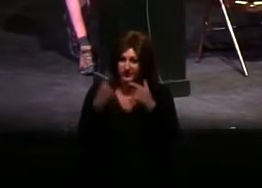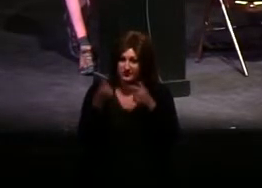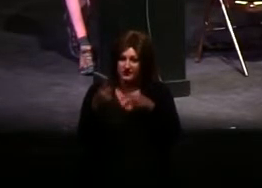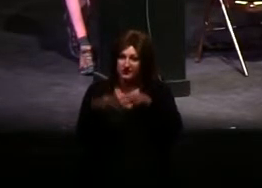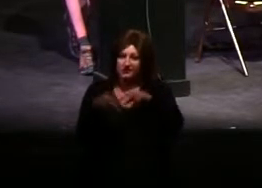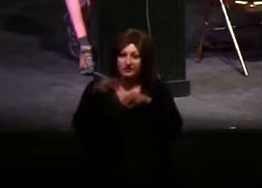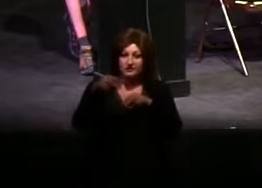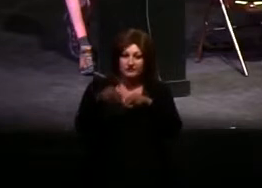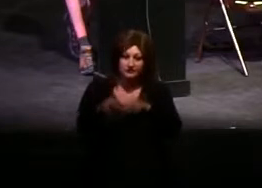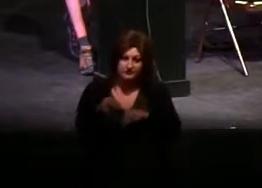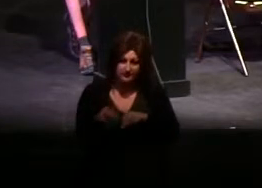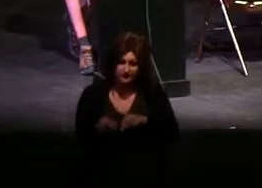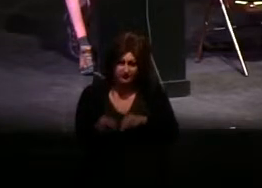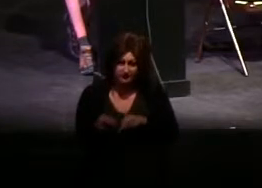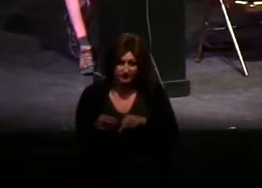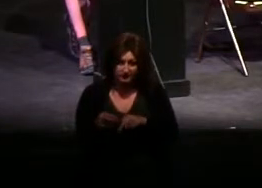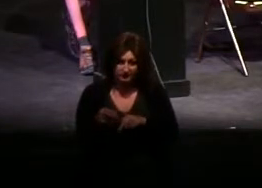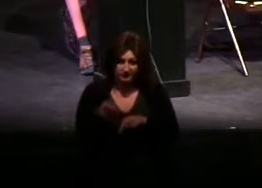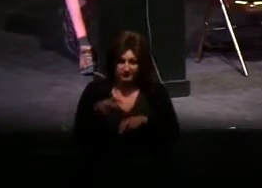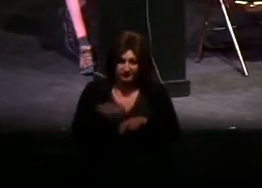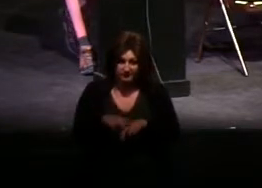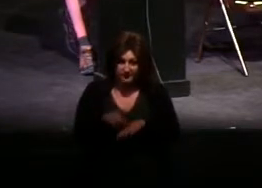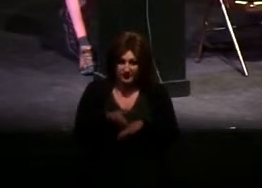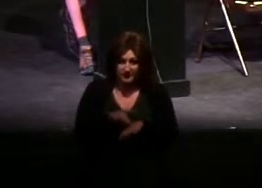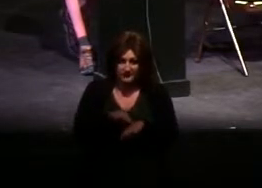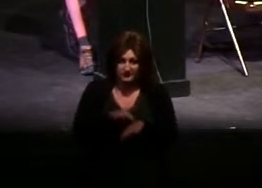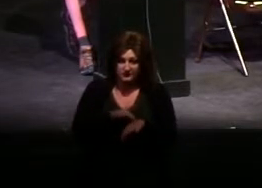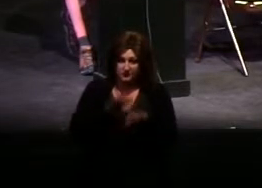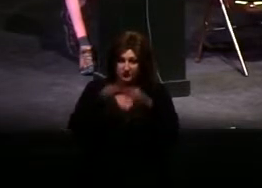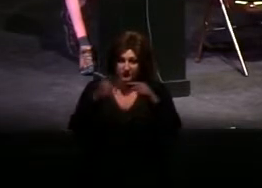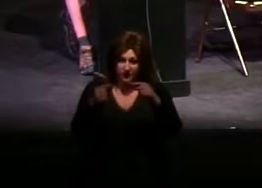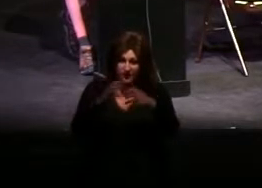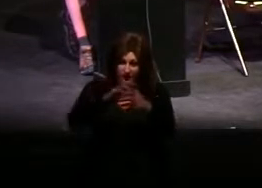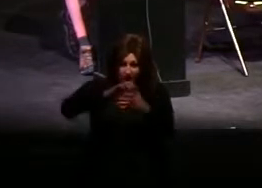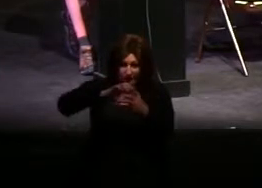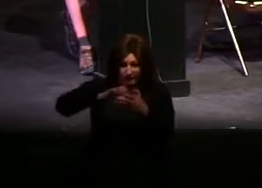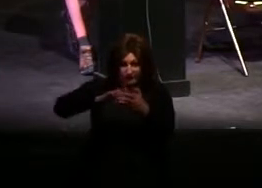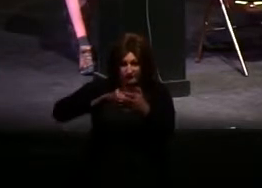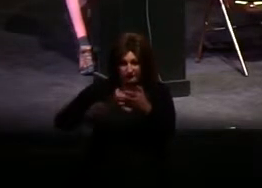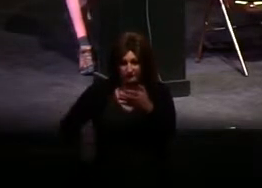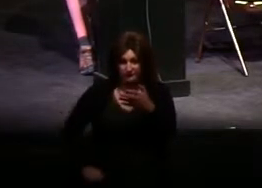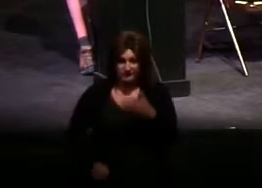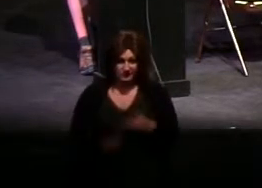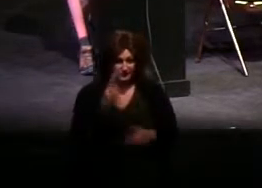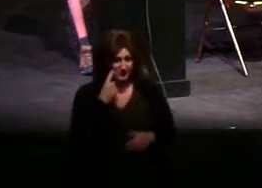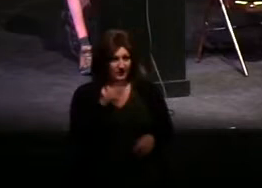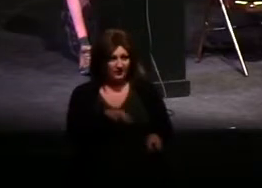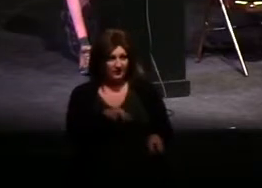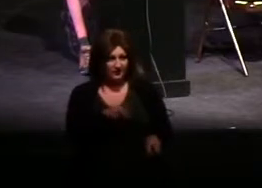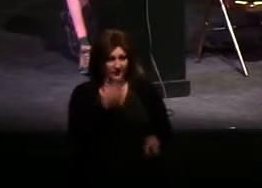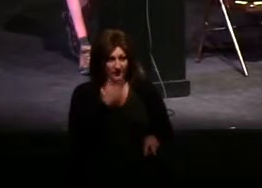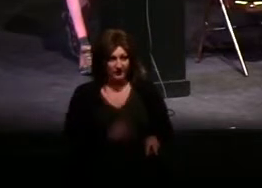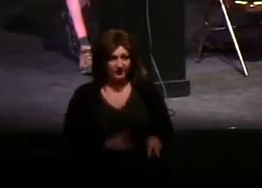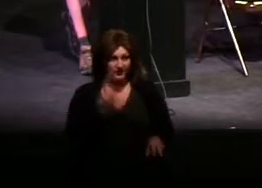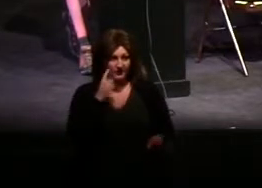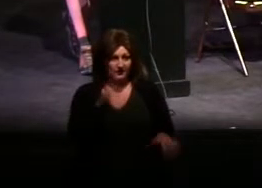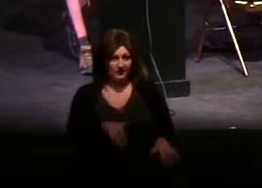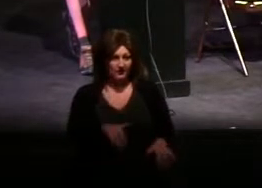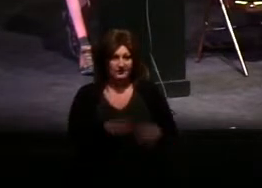still while she knelt on one knee and slowly removed the wire. Keita thought she must have special